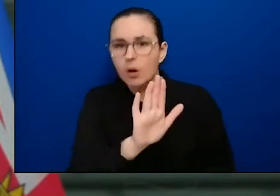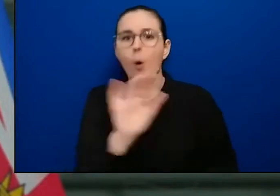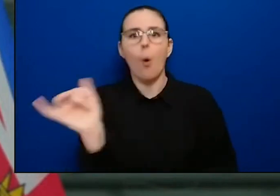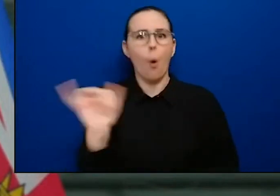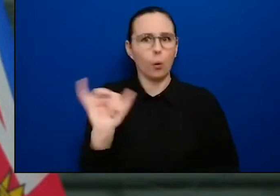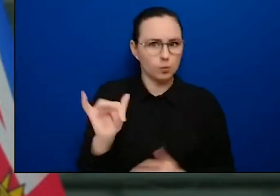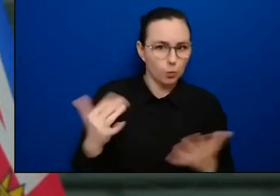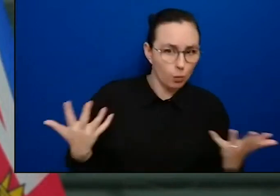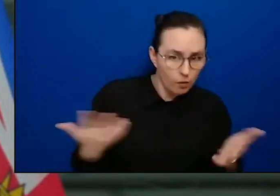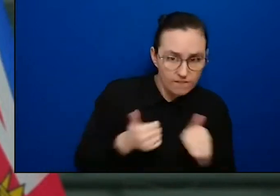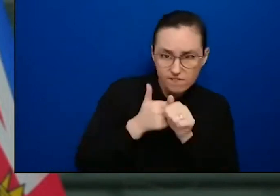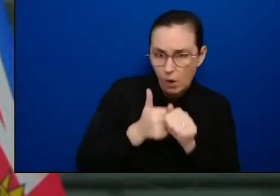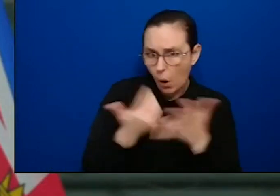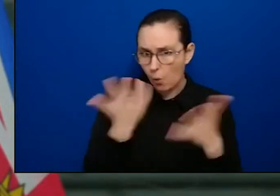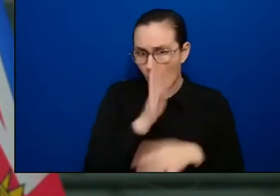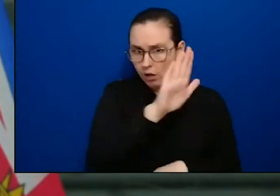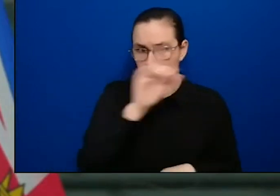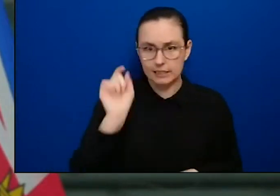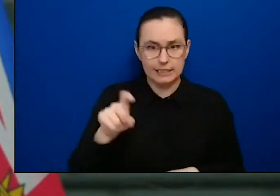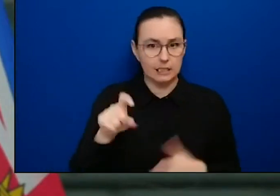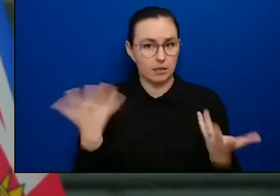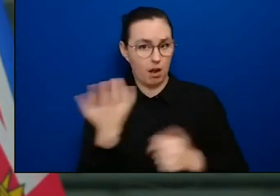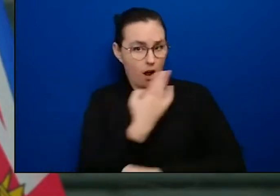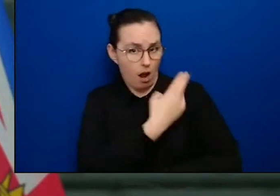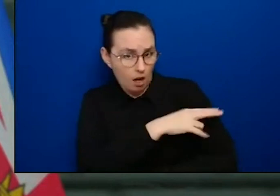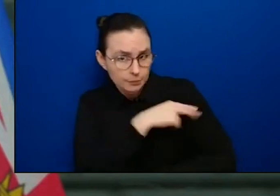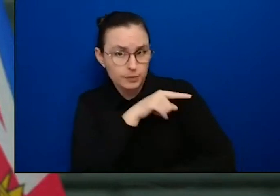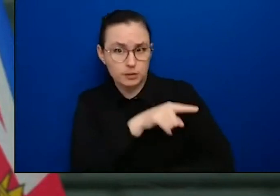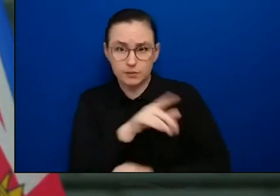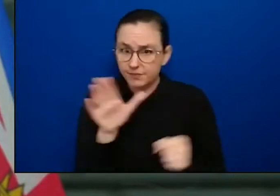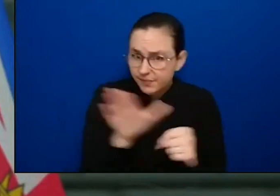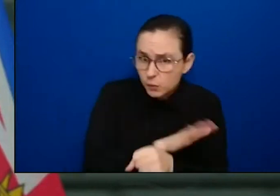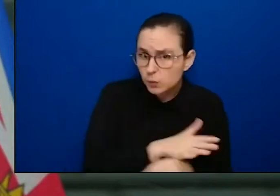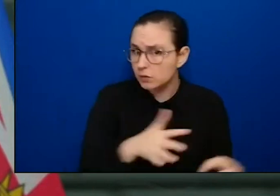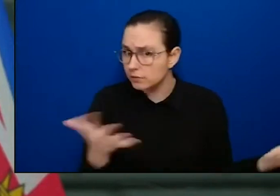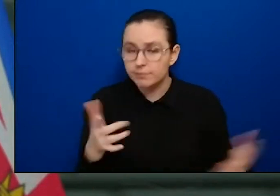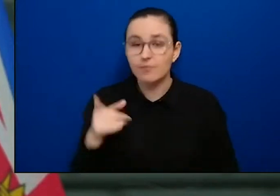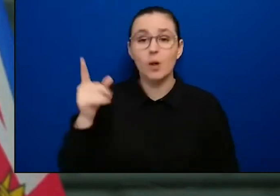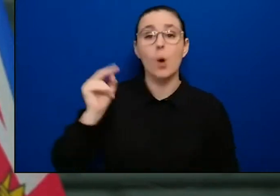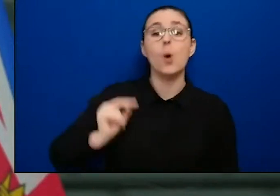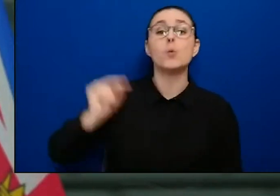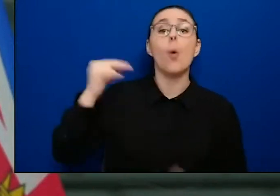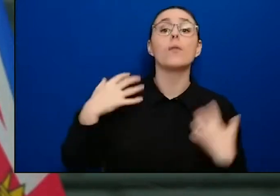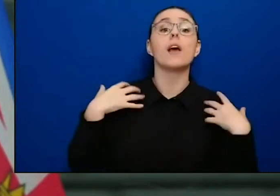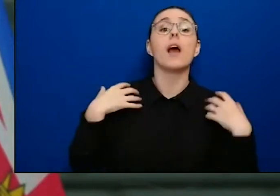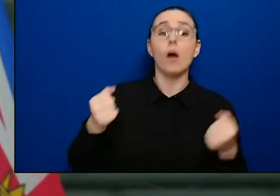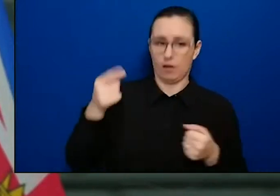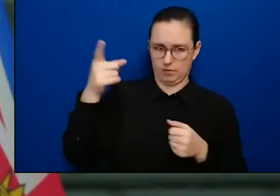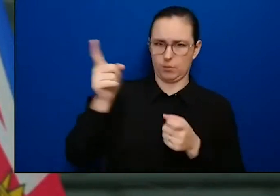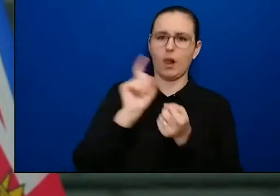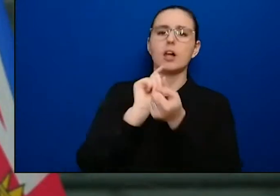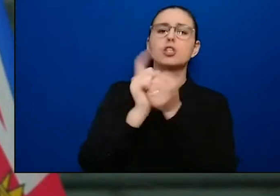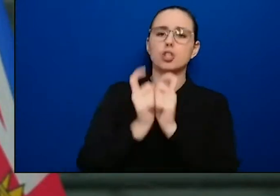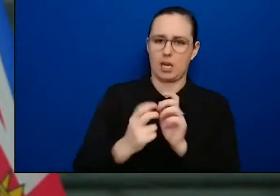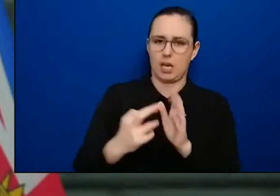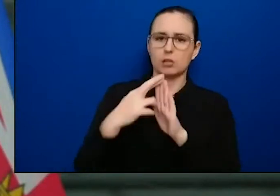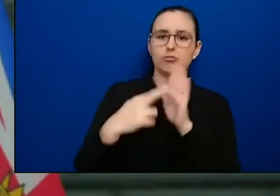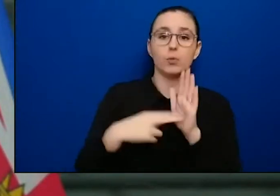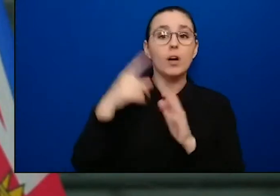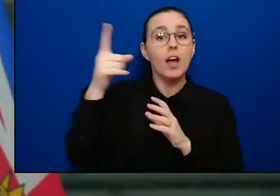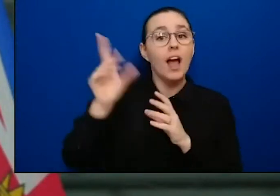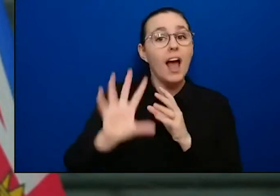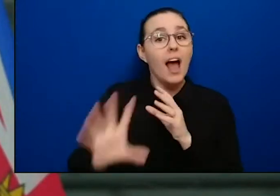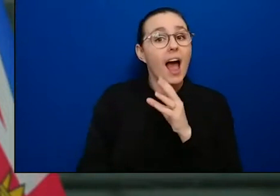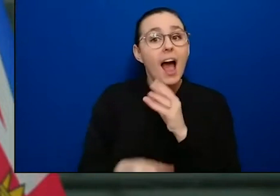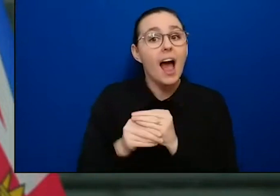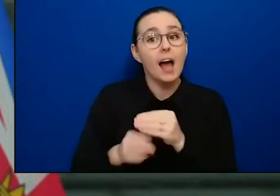And so Northern Health will be revising their orders, one to have an expiry date of January 31st